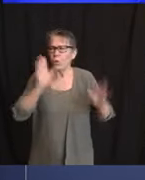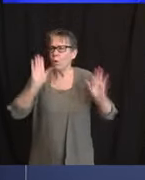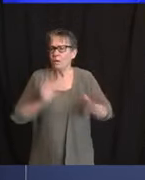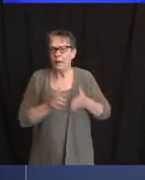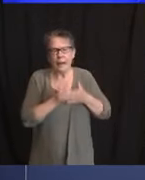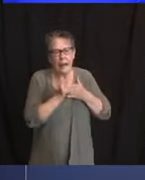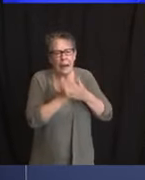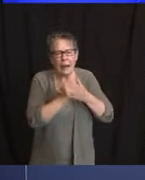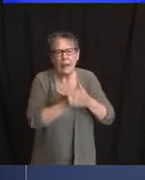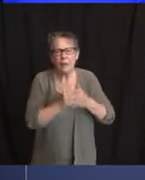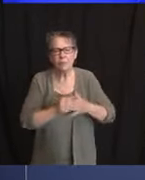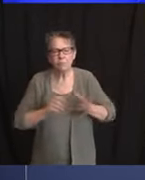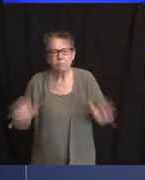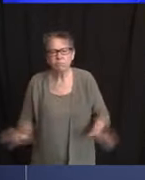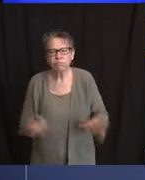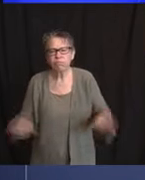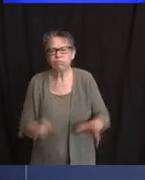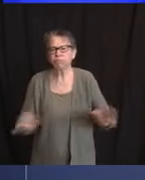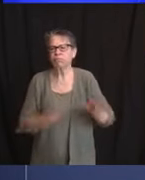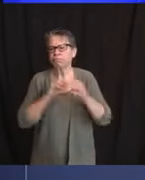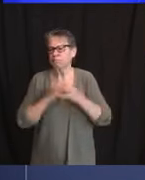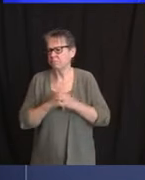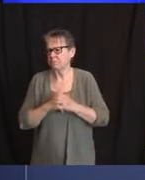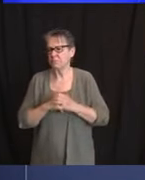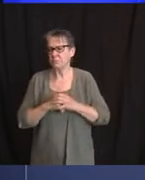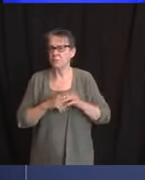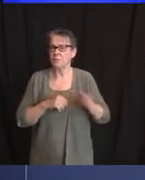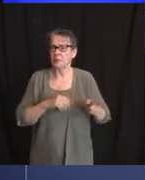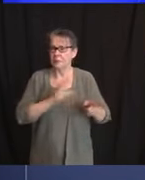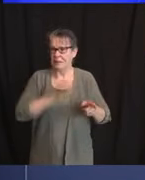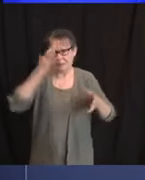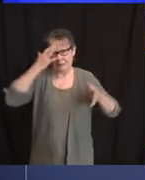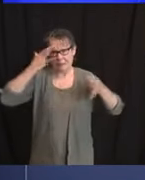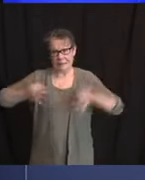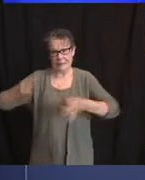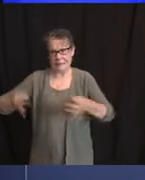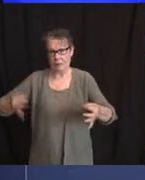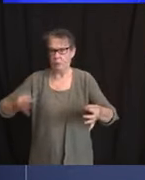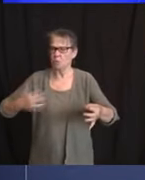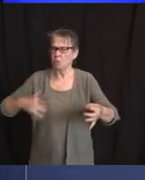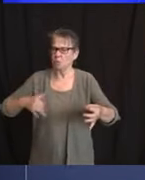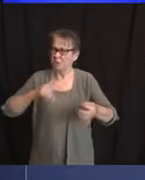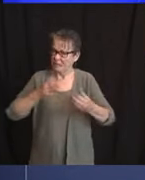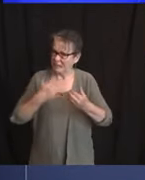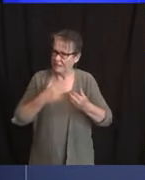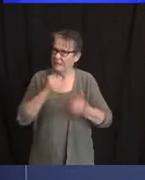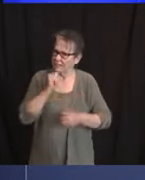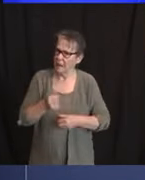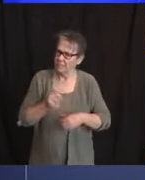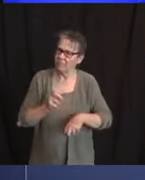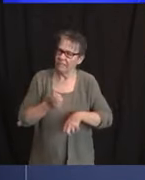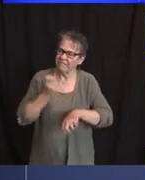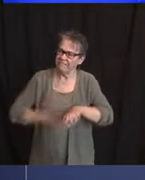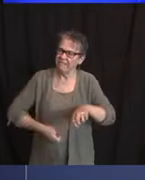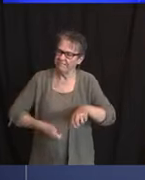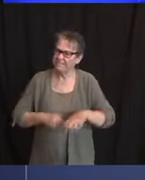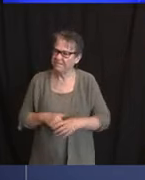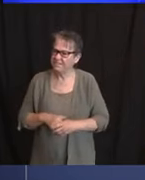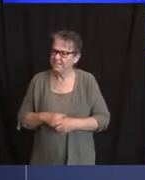incredibly difficult choices, but the decisions that he has made has saved